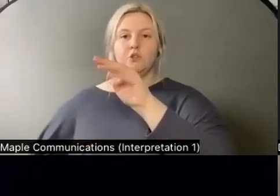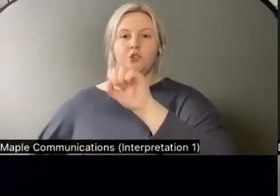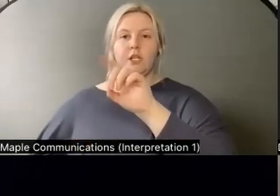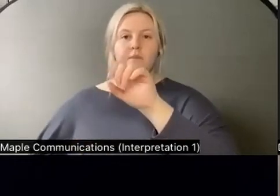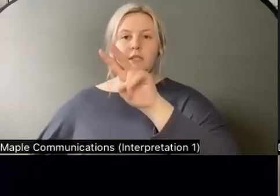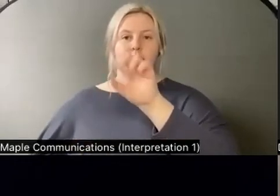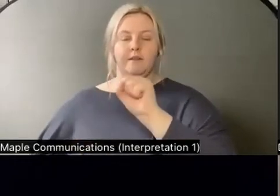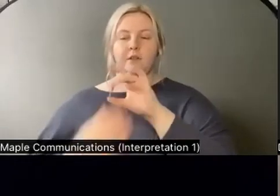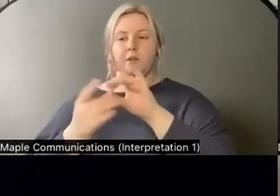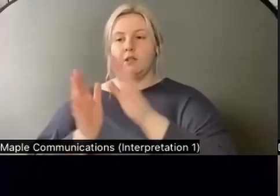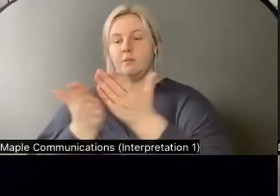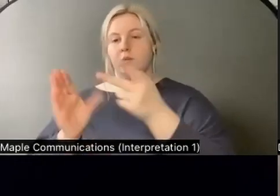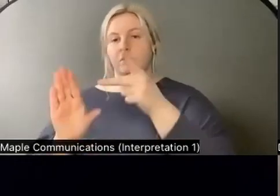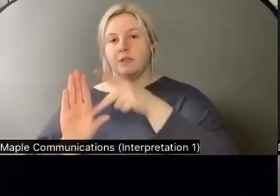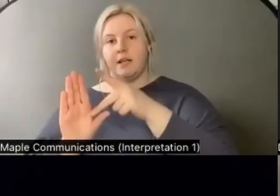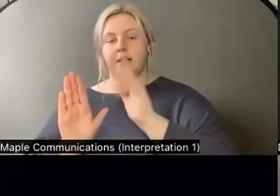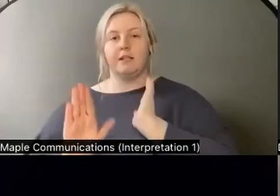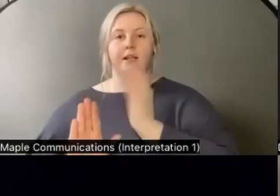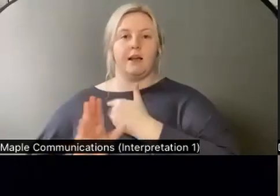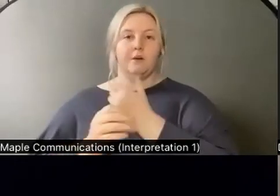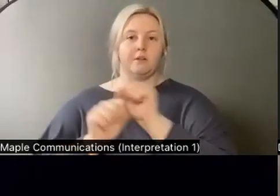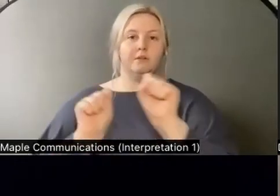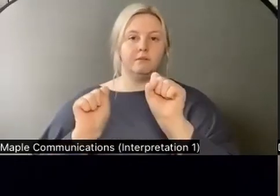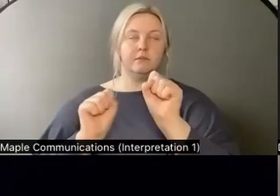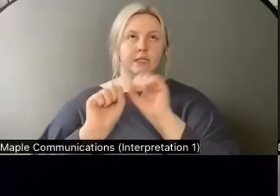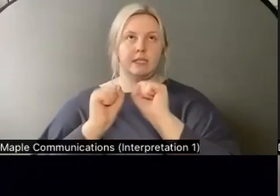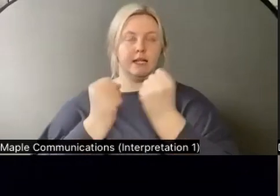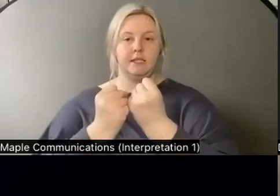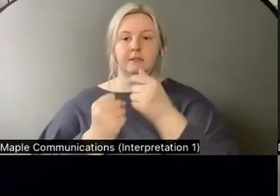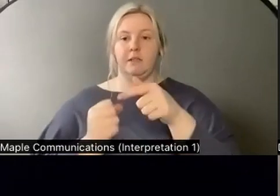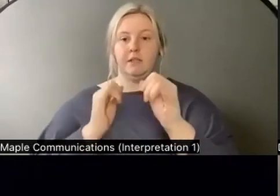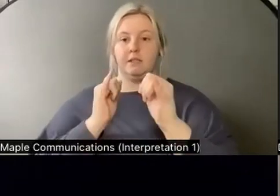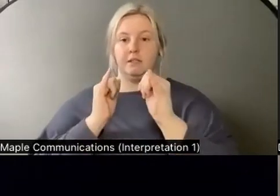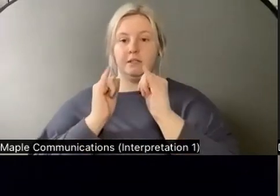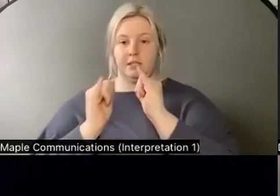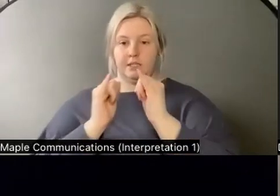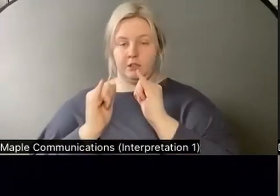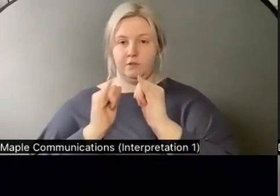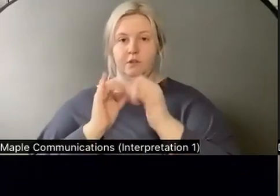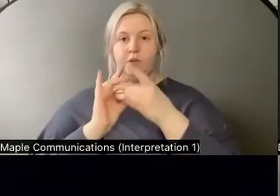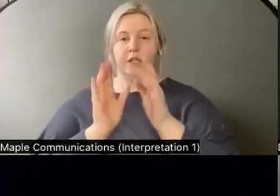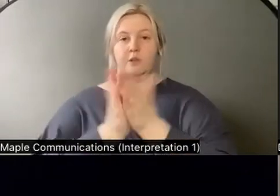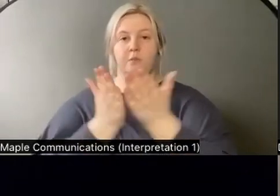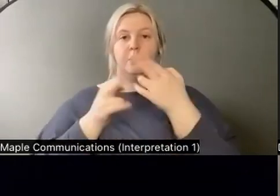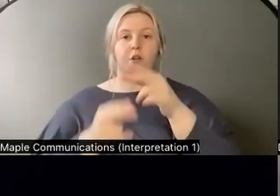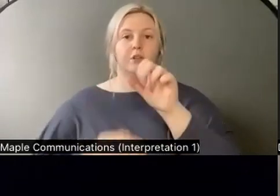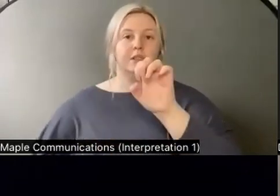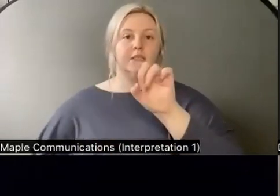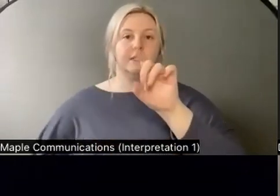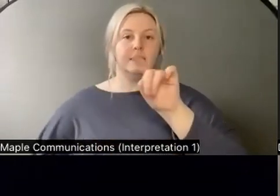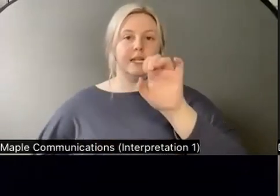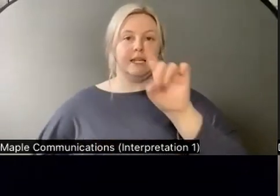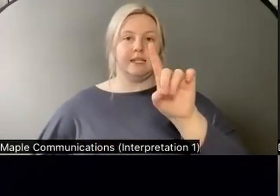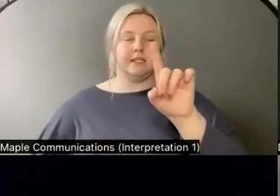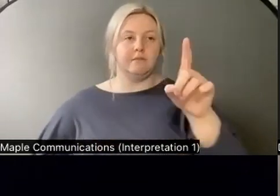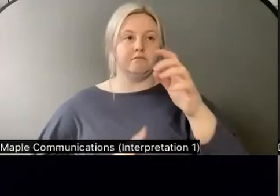psychiatry and our society. This particular interview is about his book, Sedated: How Modern Capitalism Created Our Mental